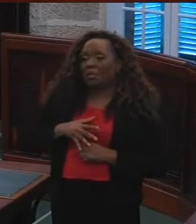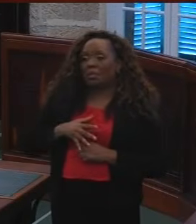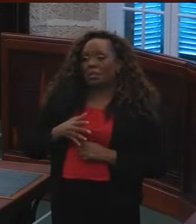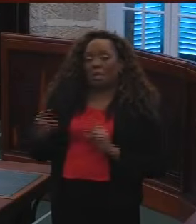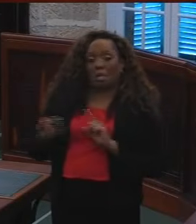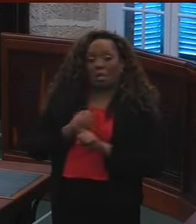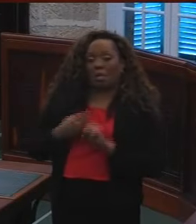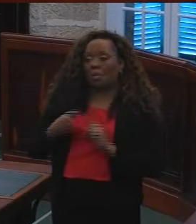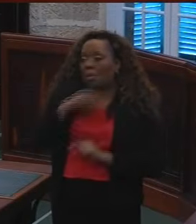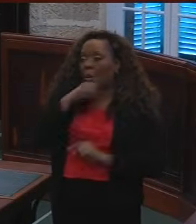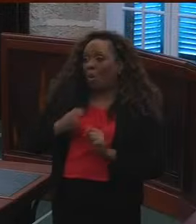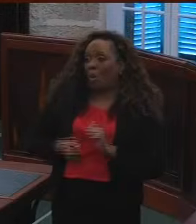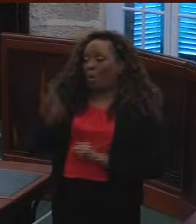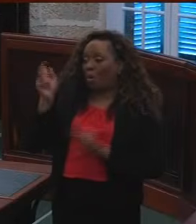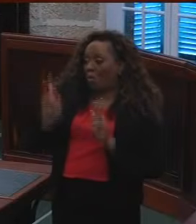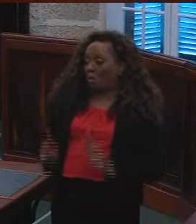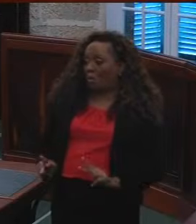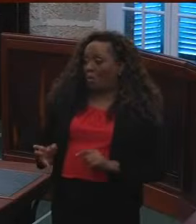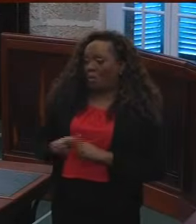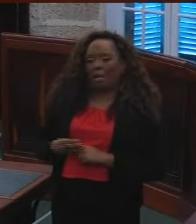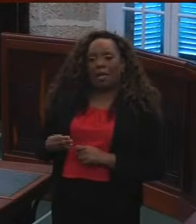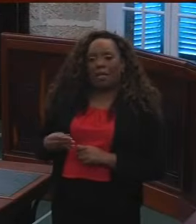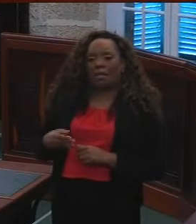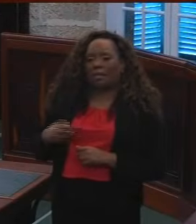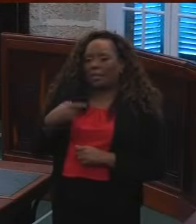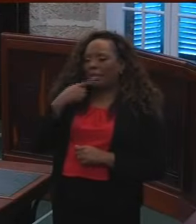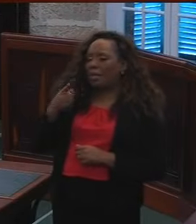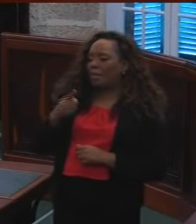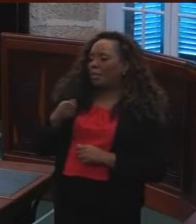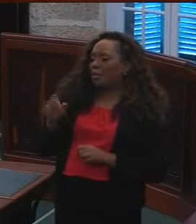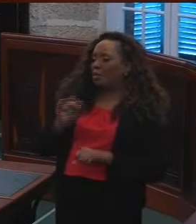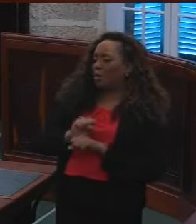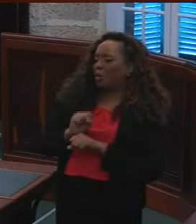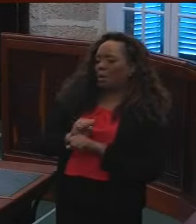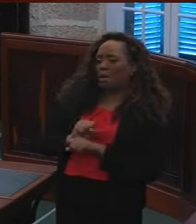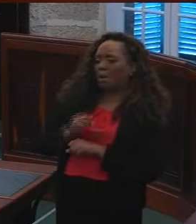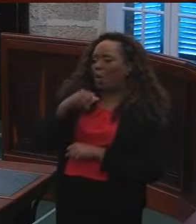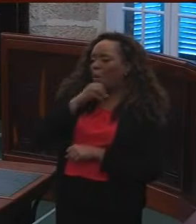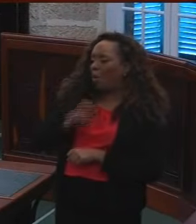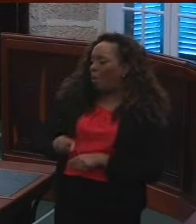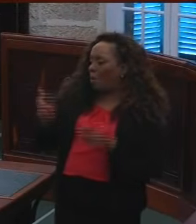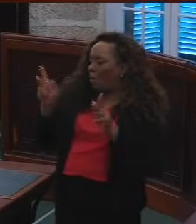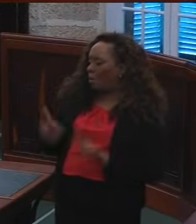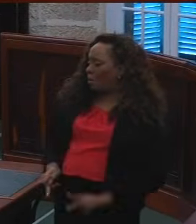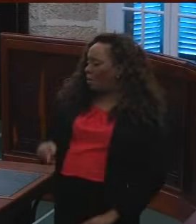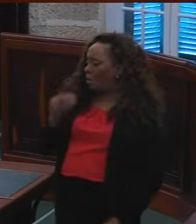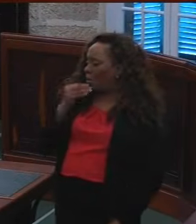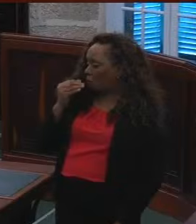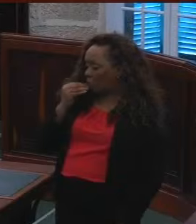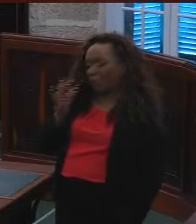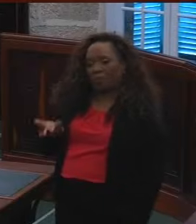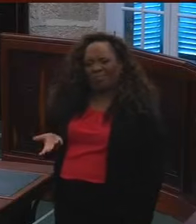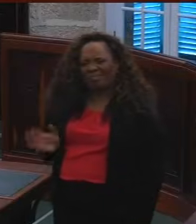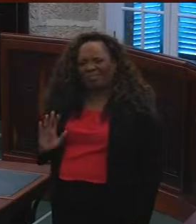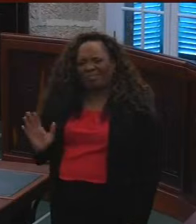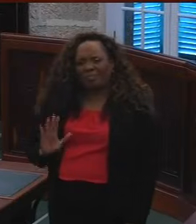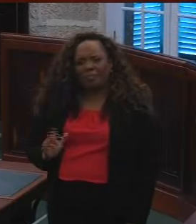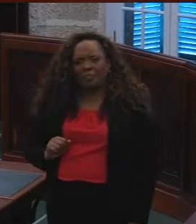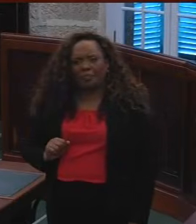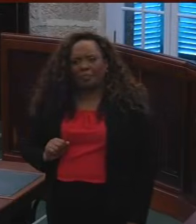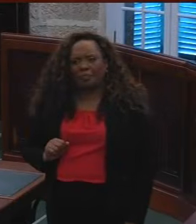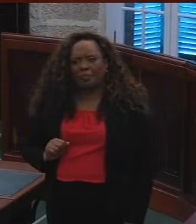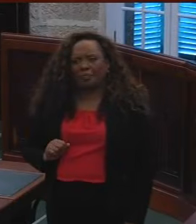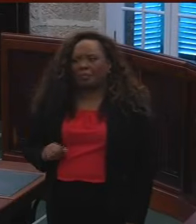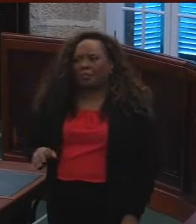older person to work at Sterling, for example. Likewise, I feel we should not be employing